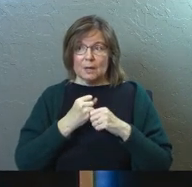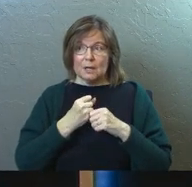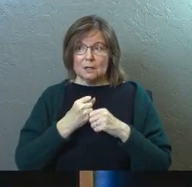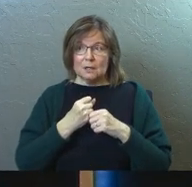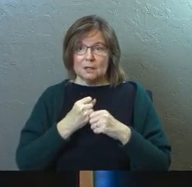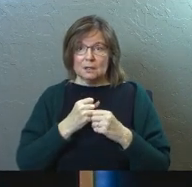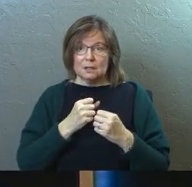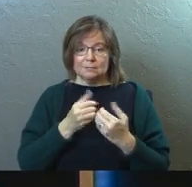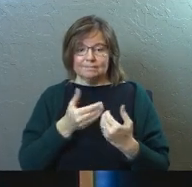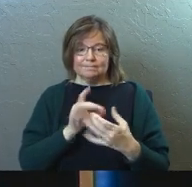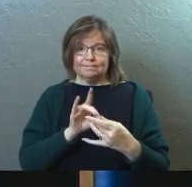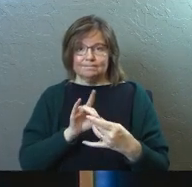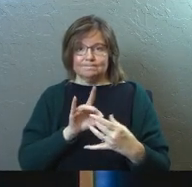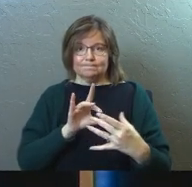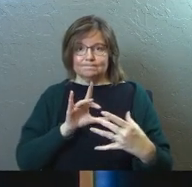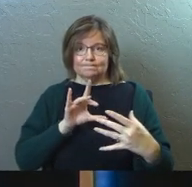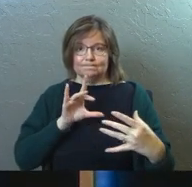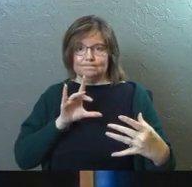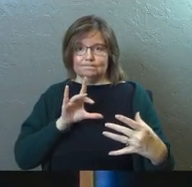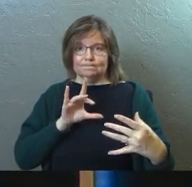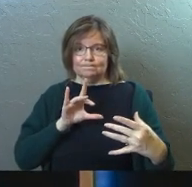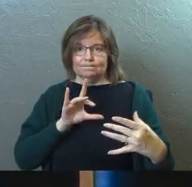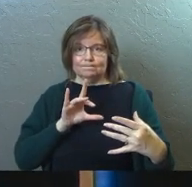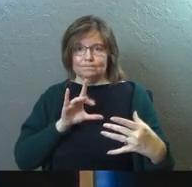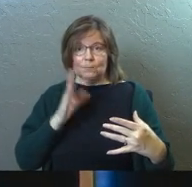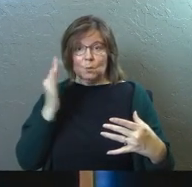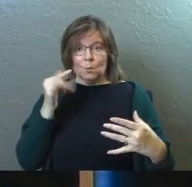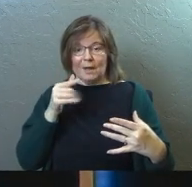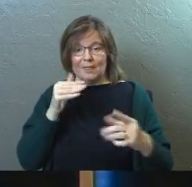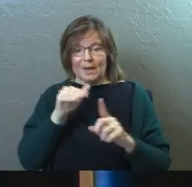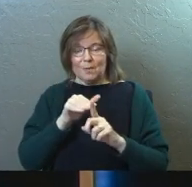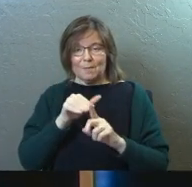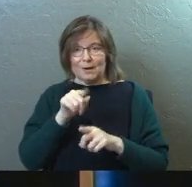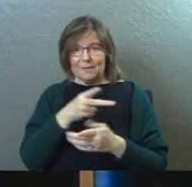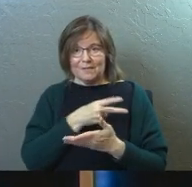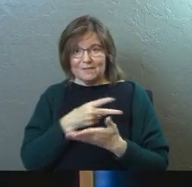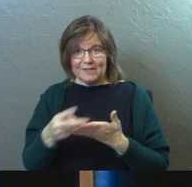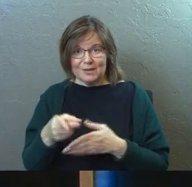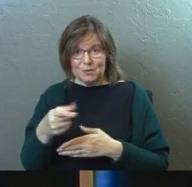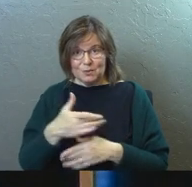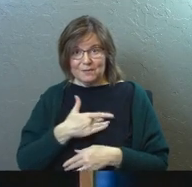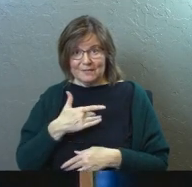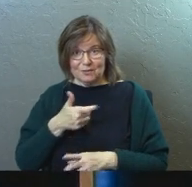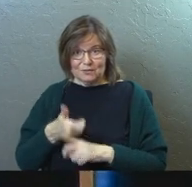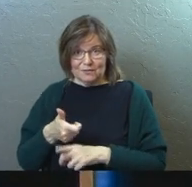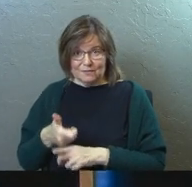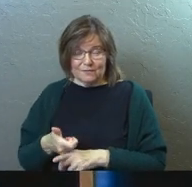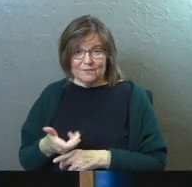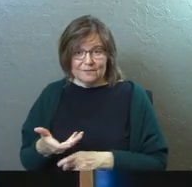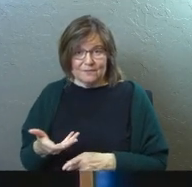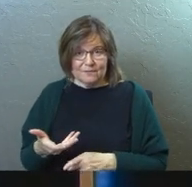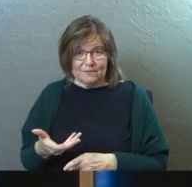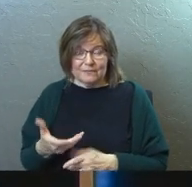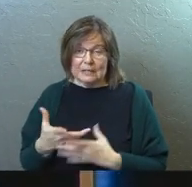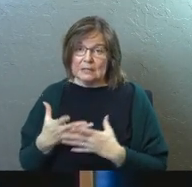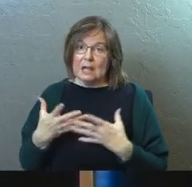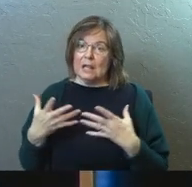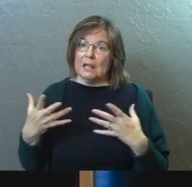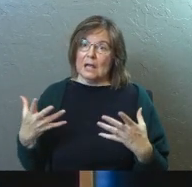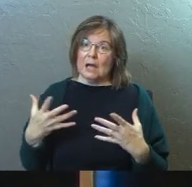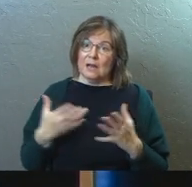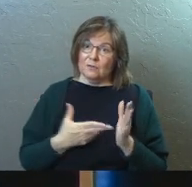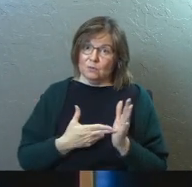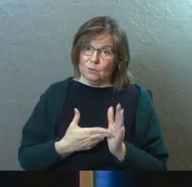distance between you and them because they are a reminder of the failure that sometimes you feel like you are. That's a lot